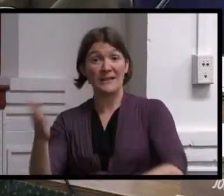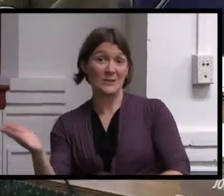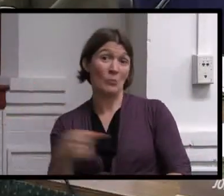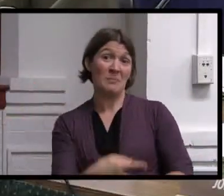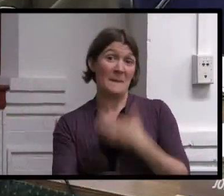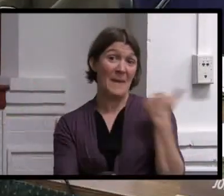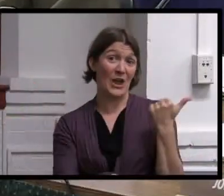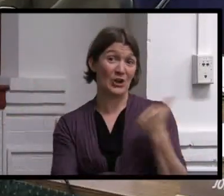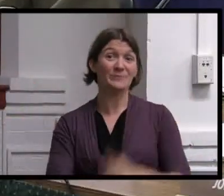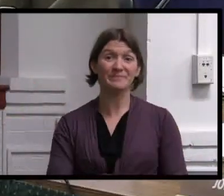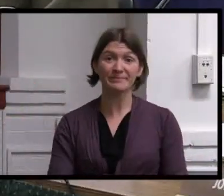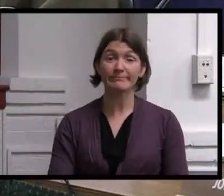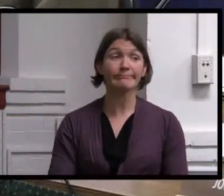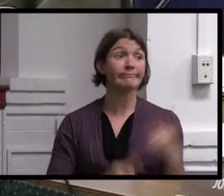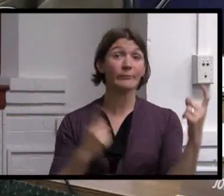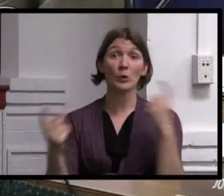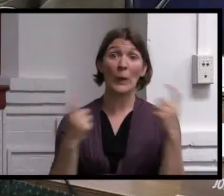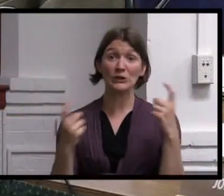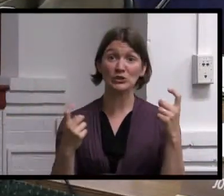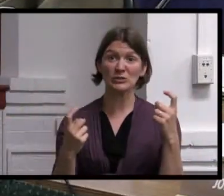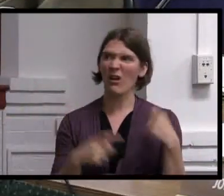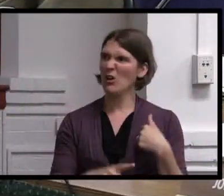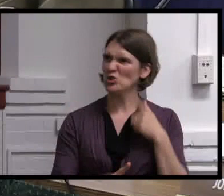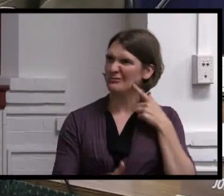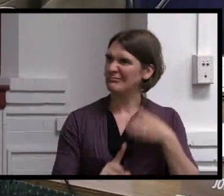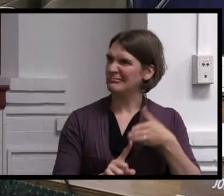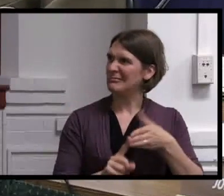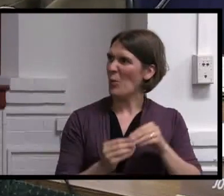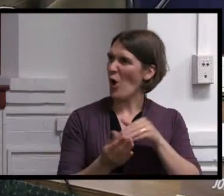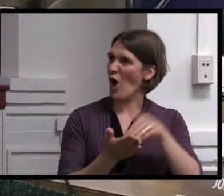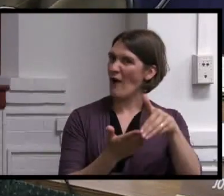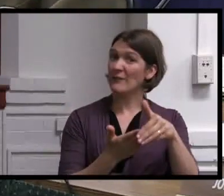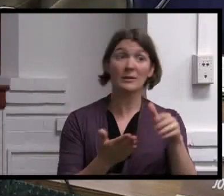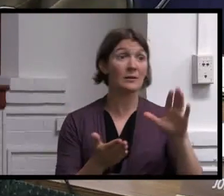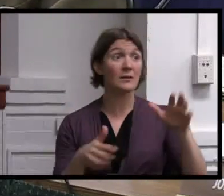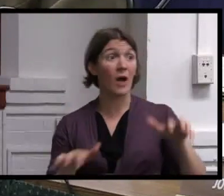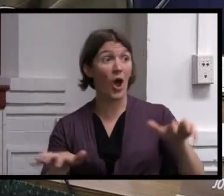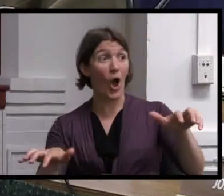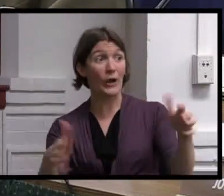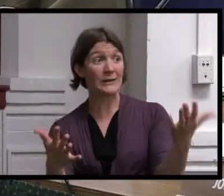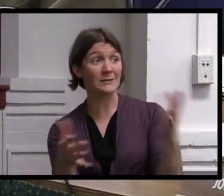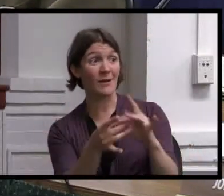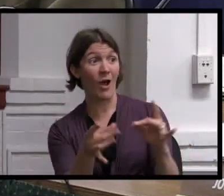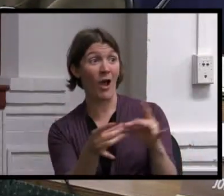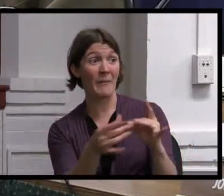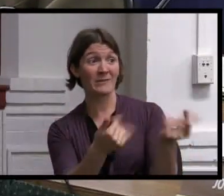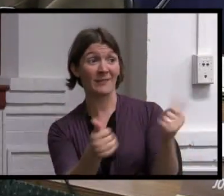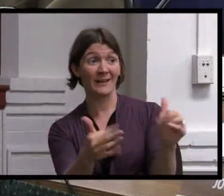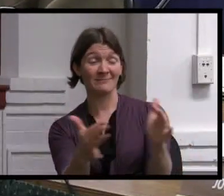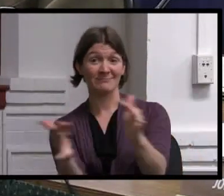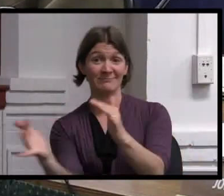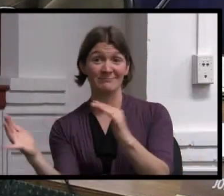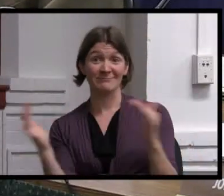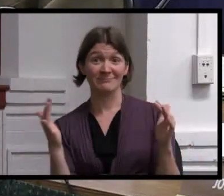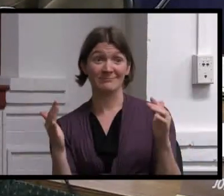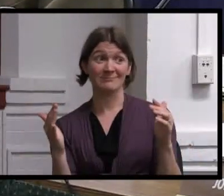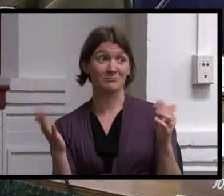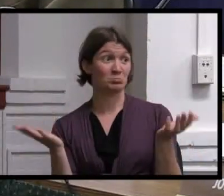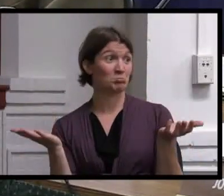Does anyone on the board have any questions or comments? We should use them a lot. Does anyone in the public have any questions or comments about the capital paving